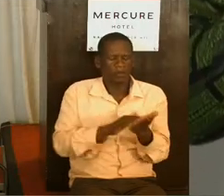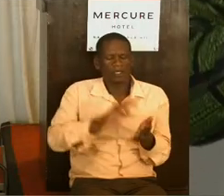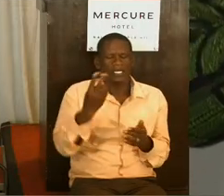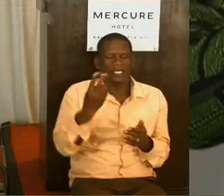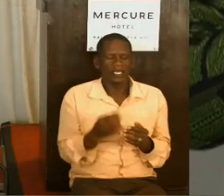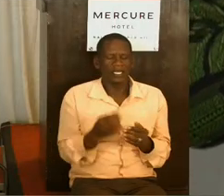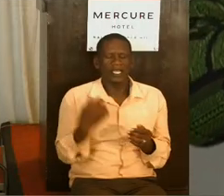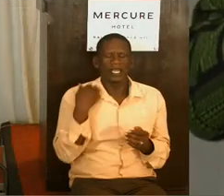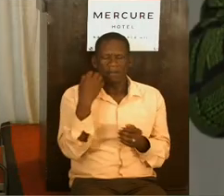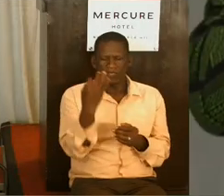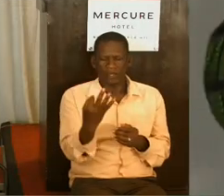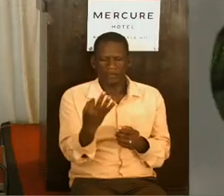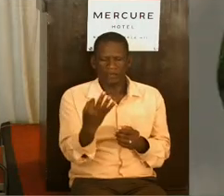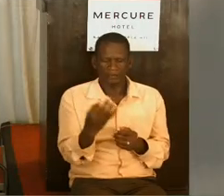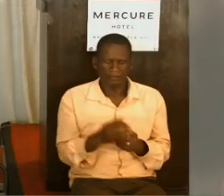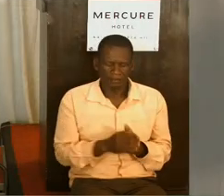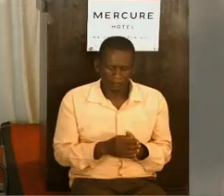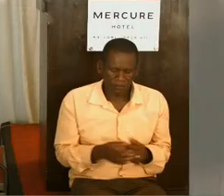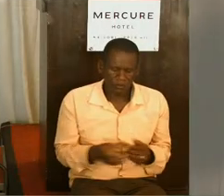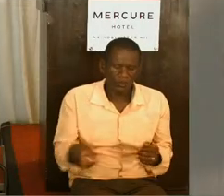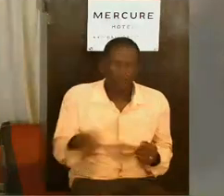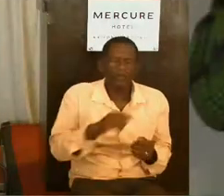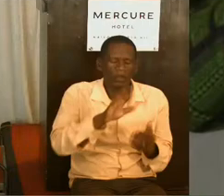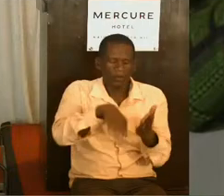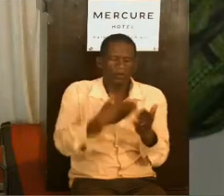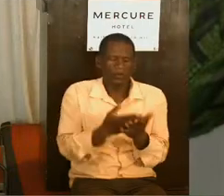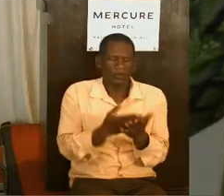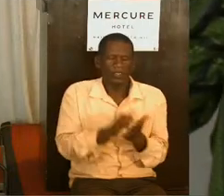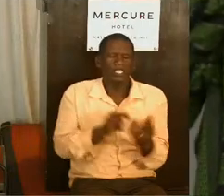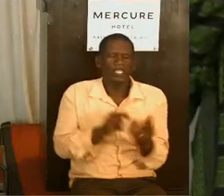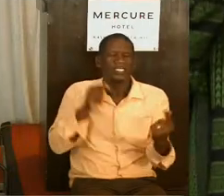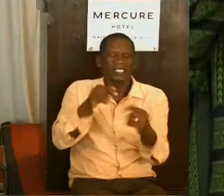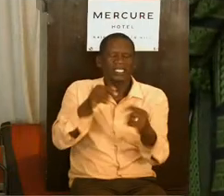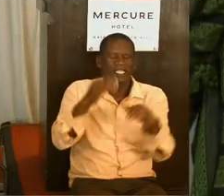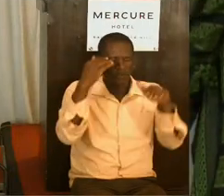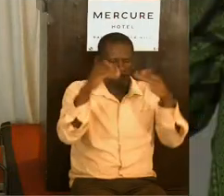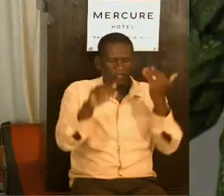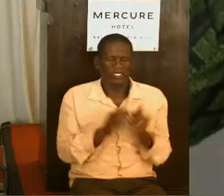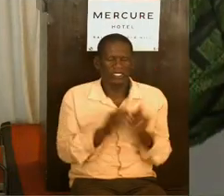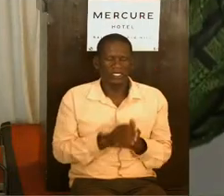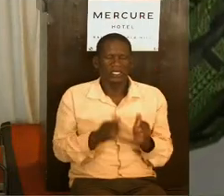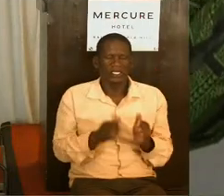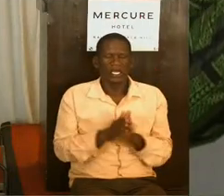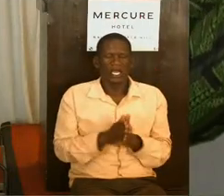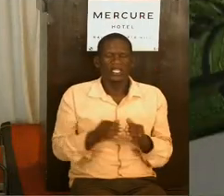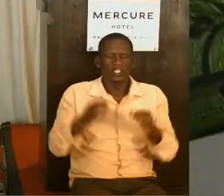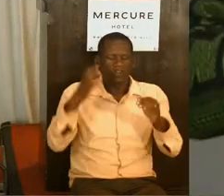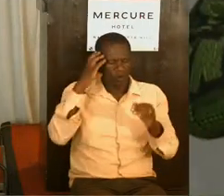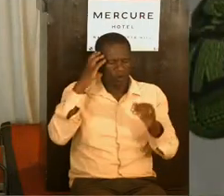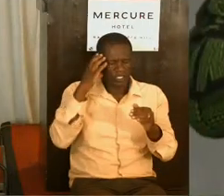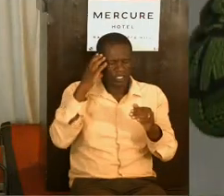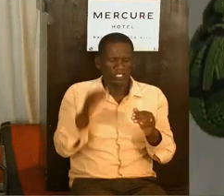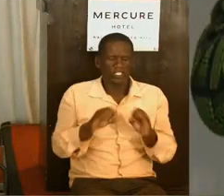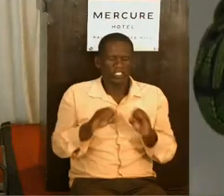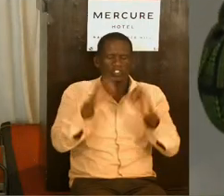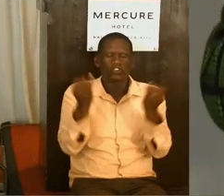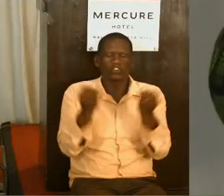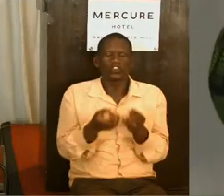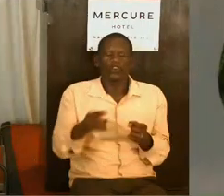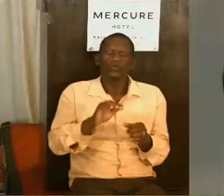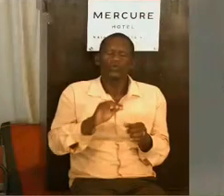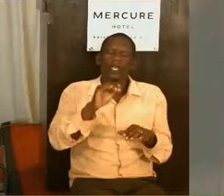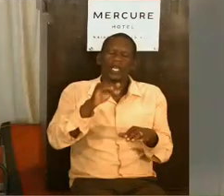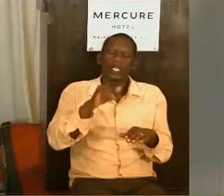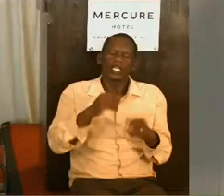number three uh we are suggesting that you target universities and tertiary institutions we are